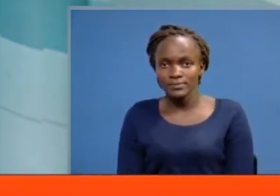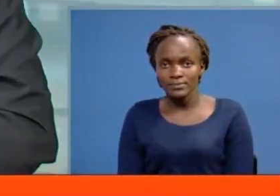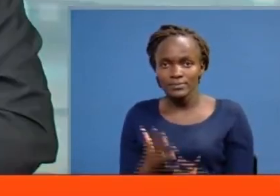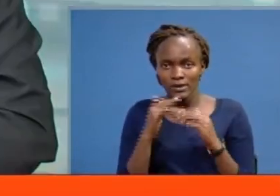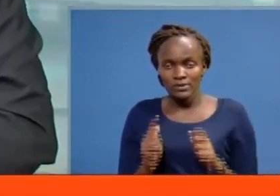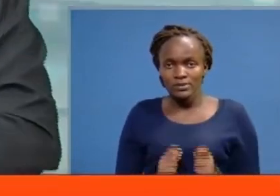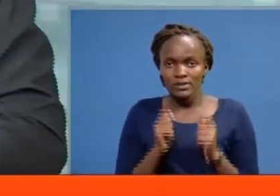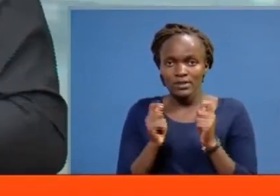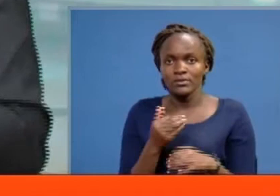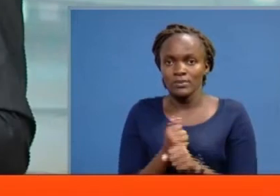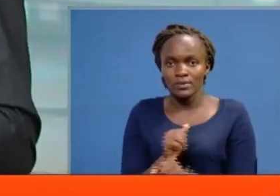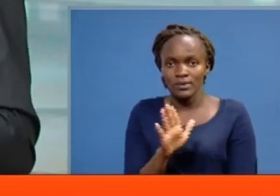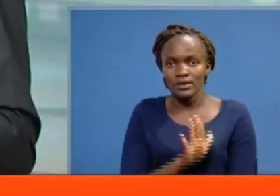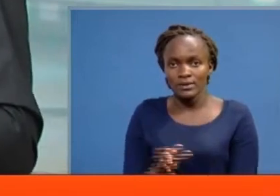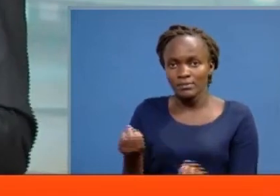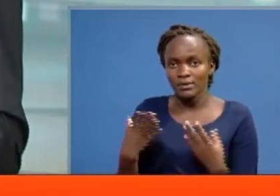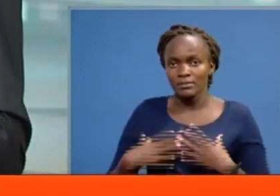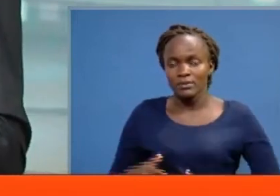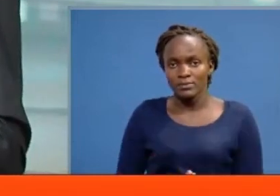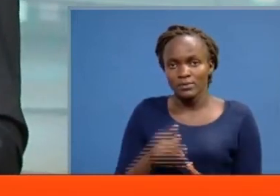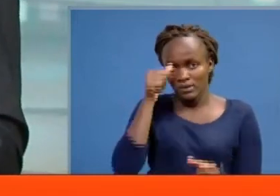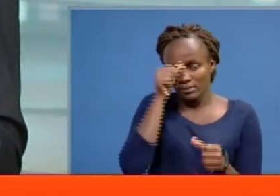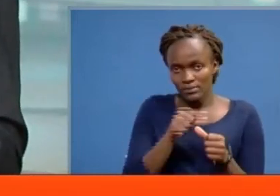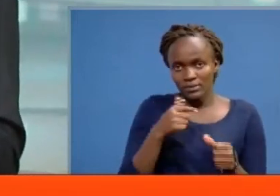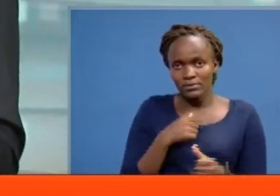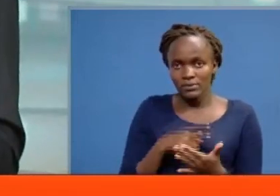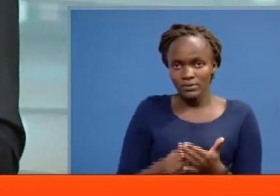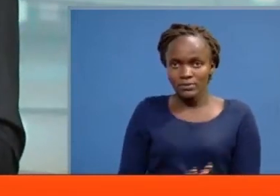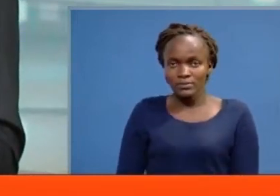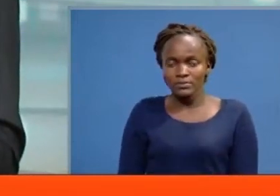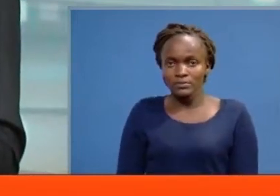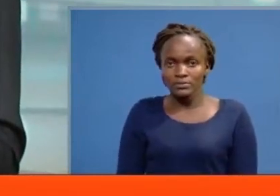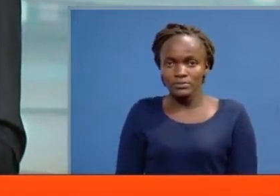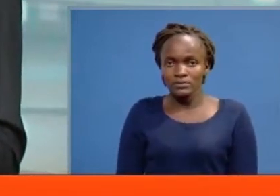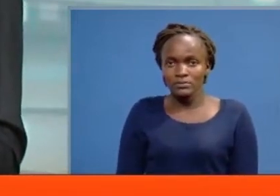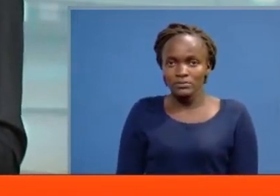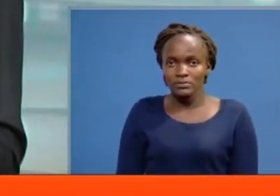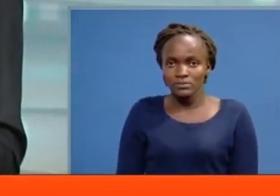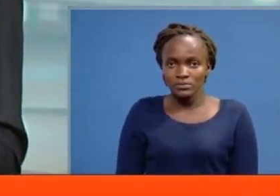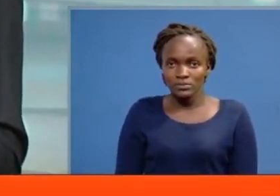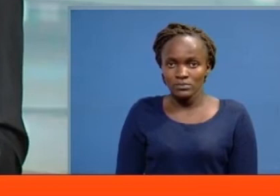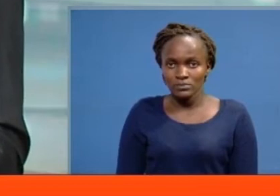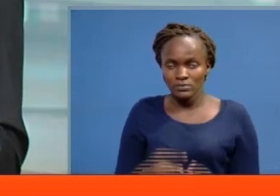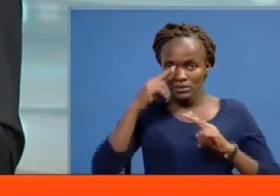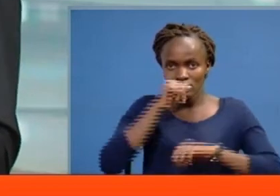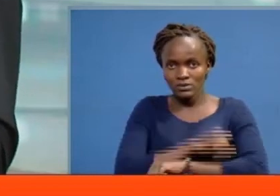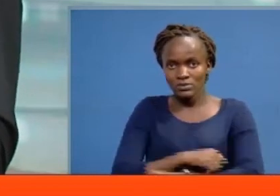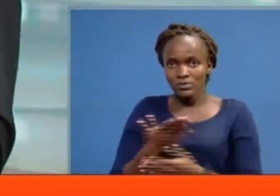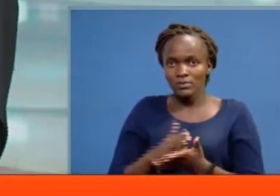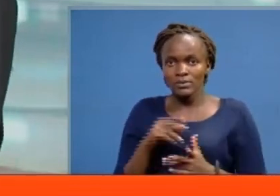the workplace. A lot of, it reminds me of days back in, high schools, where you'd